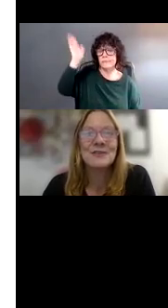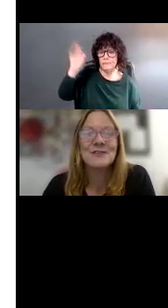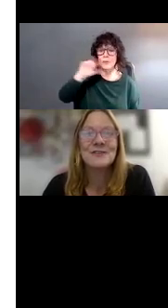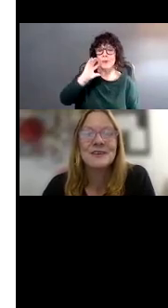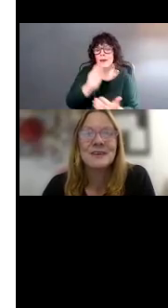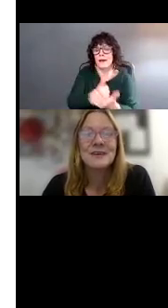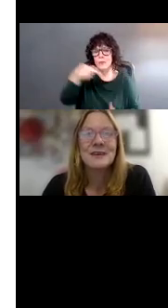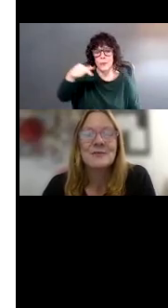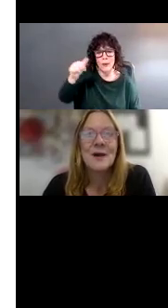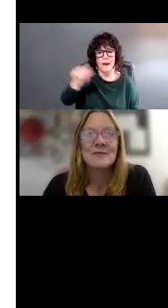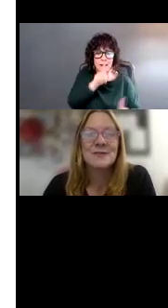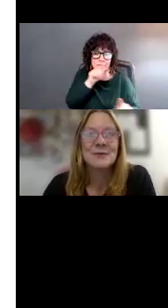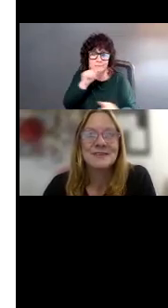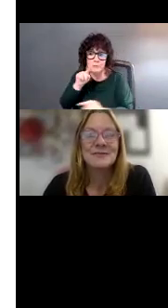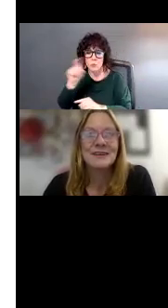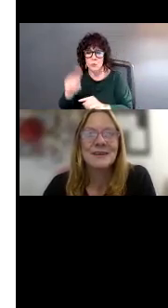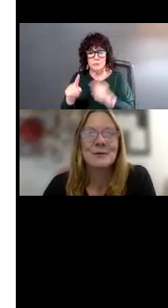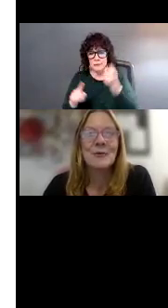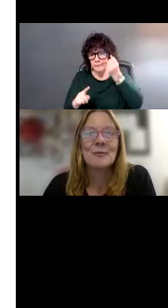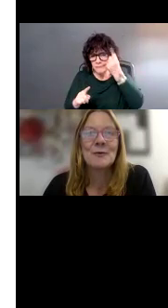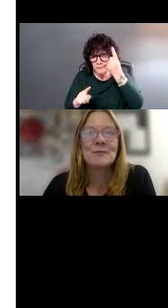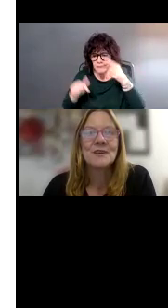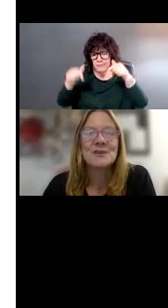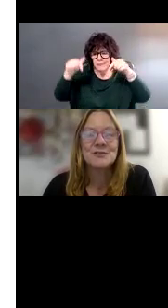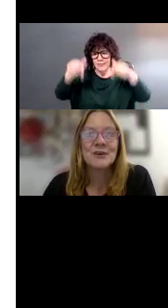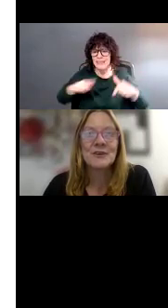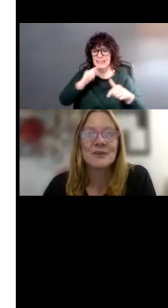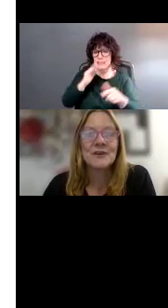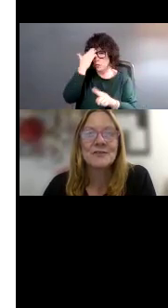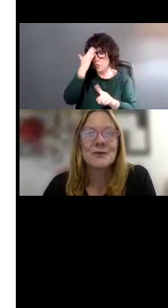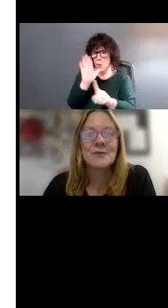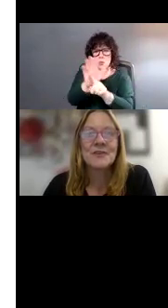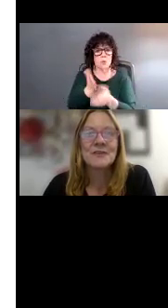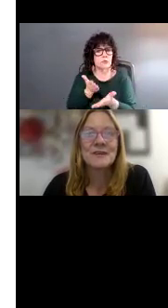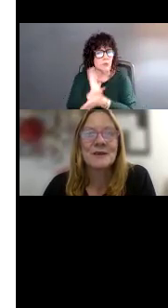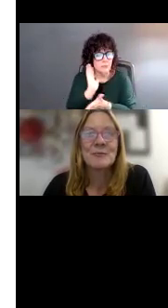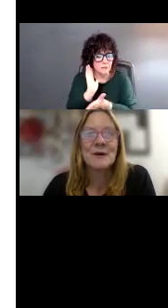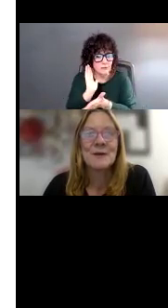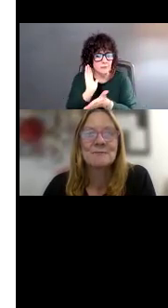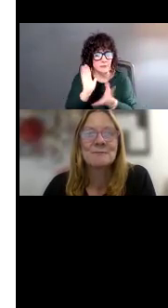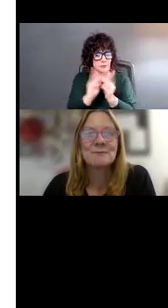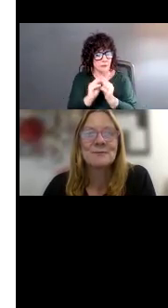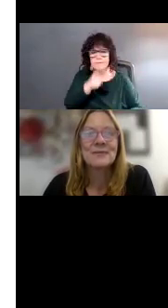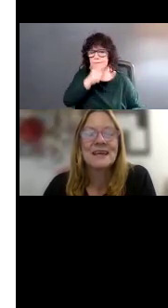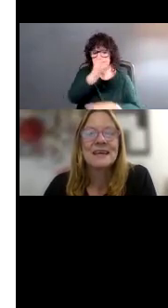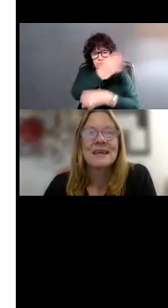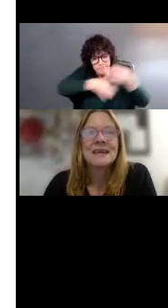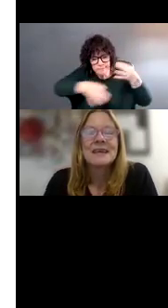legal questions. If you have a specific legal problem, you should consult with an attorney separately.